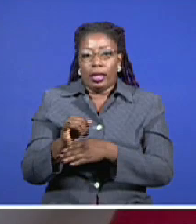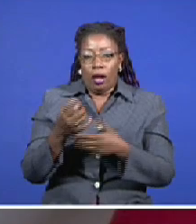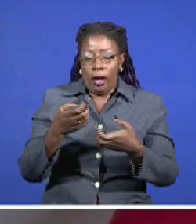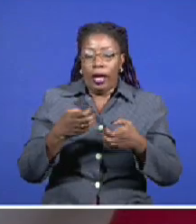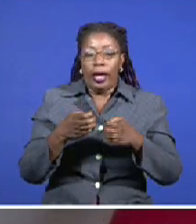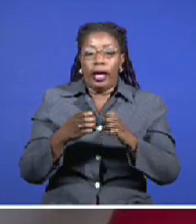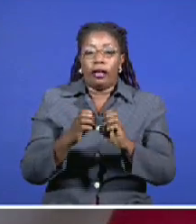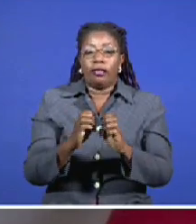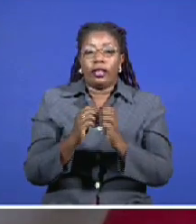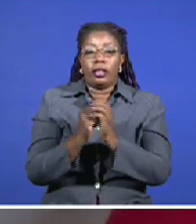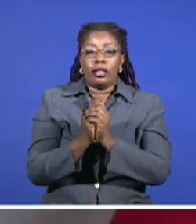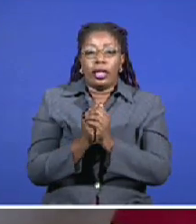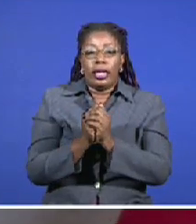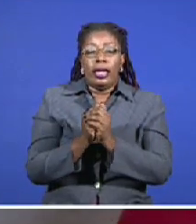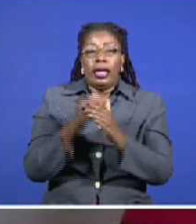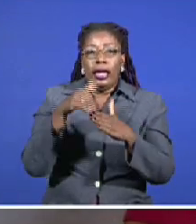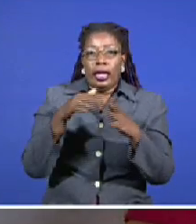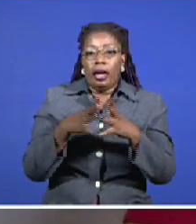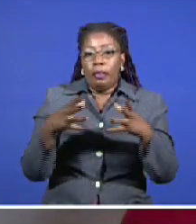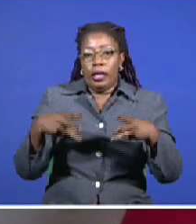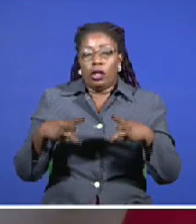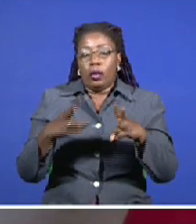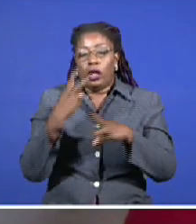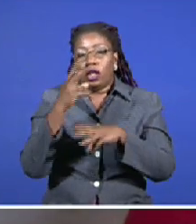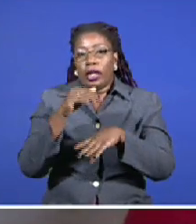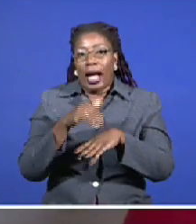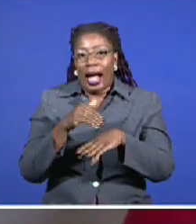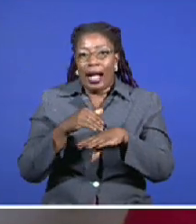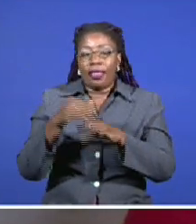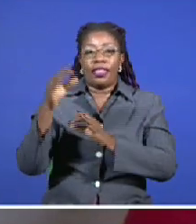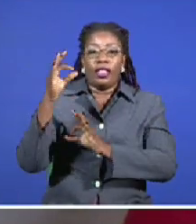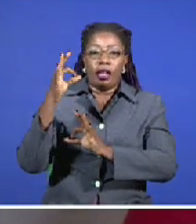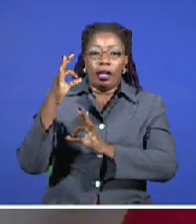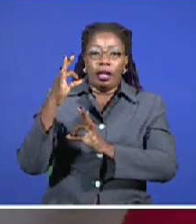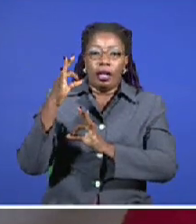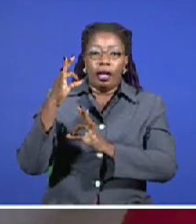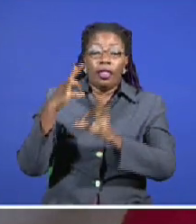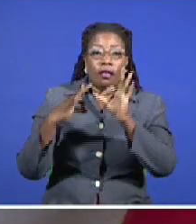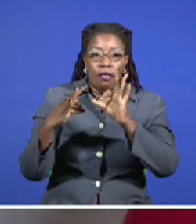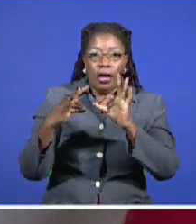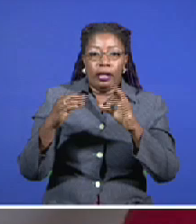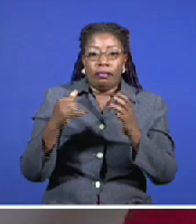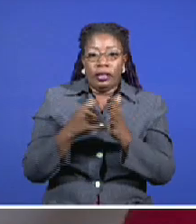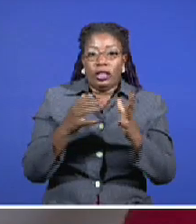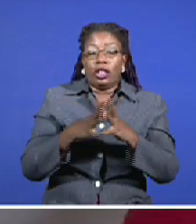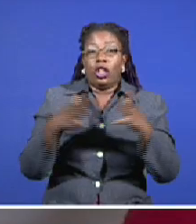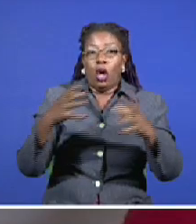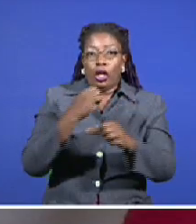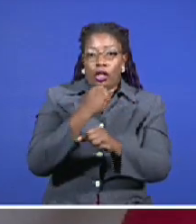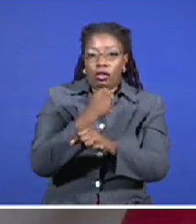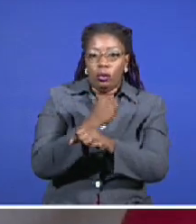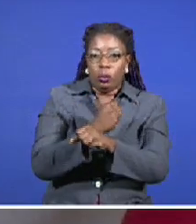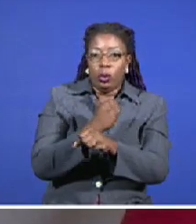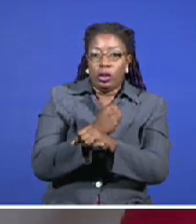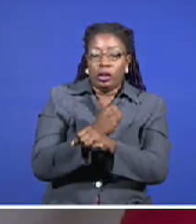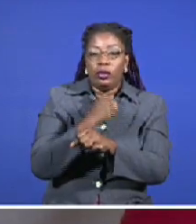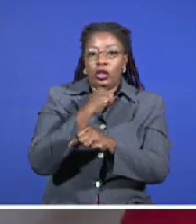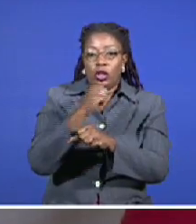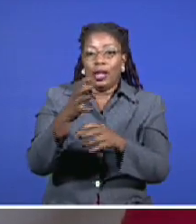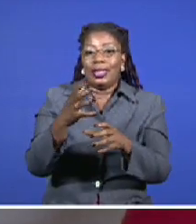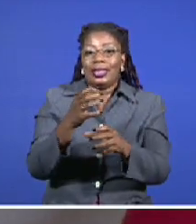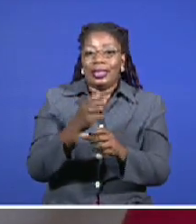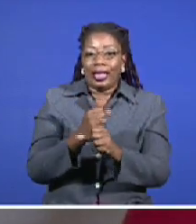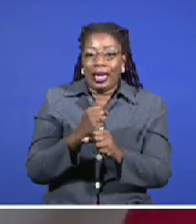efforts in a big way. You look at the fair that we had, it's a lot of work, and we did not get